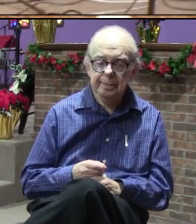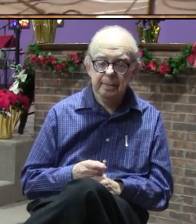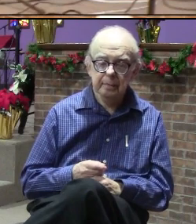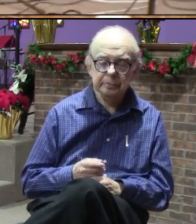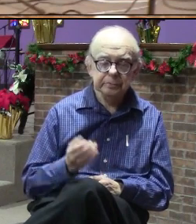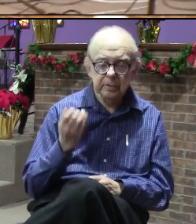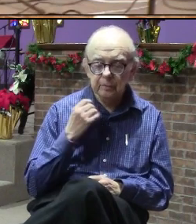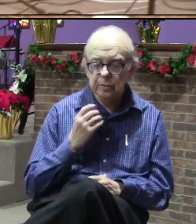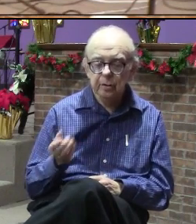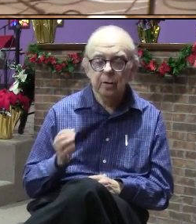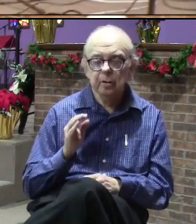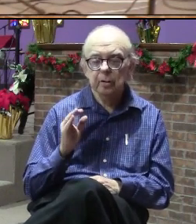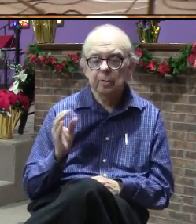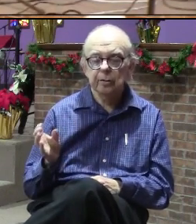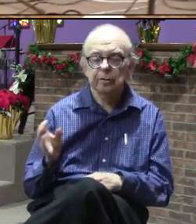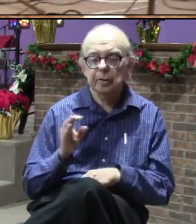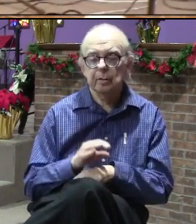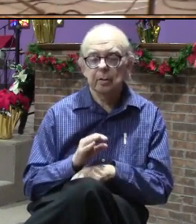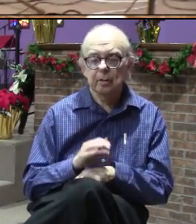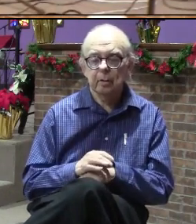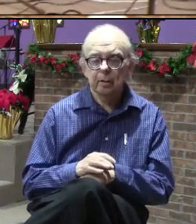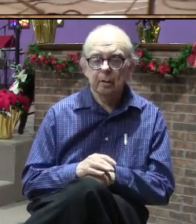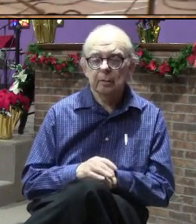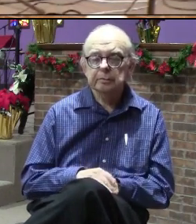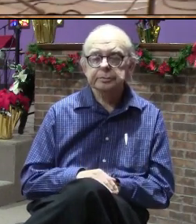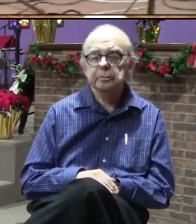Christmas Eve. But we sleep in.